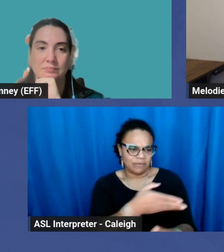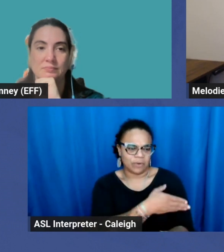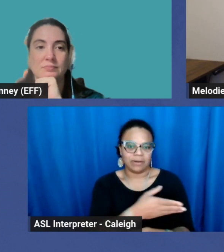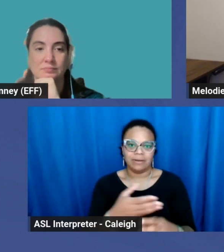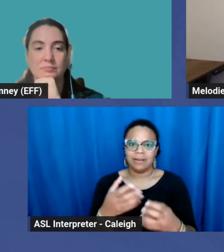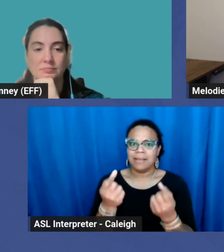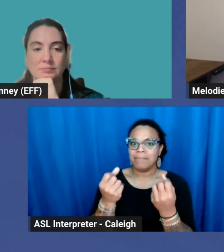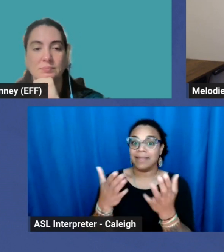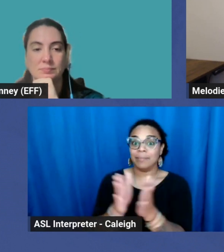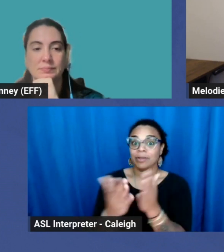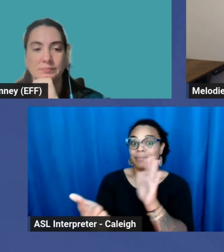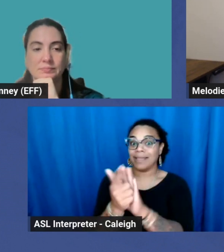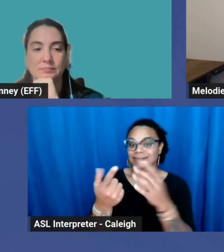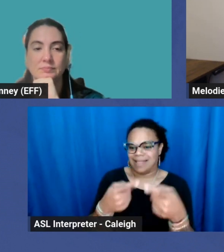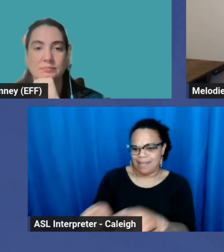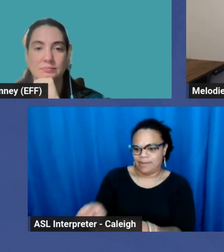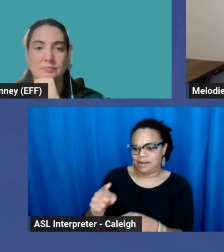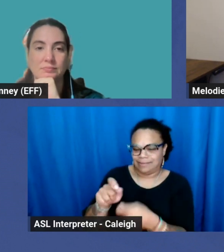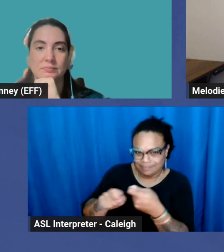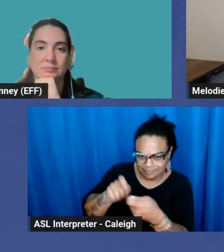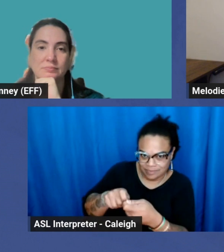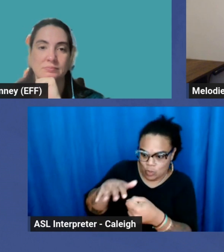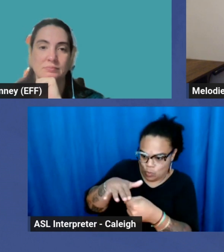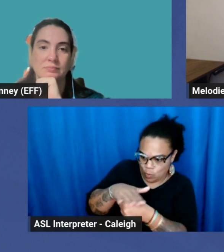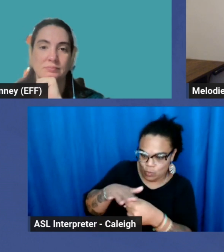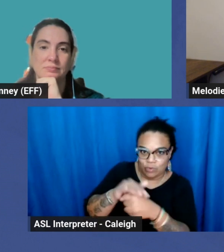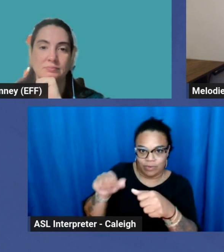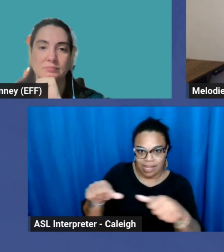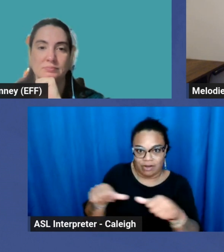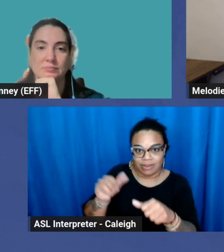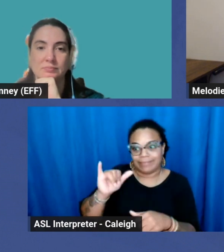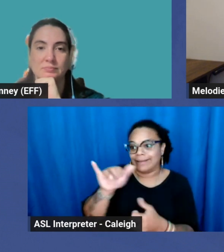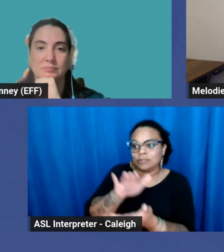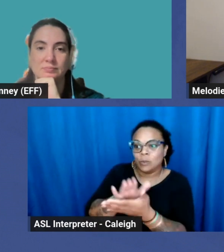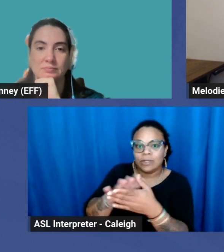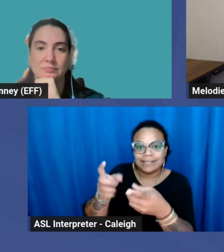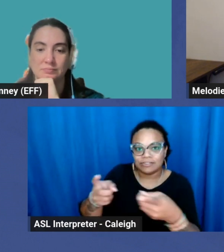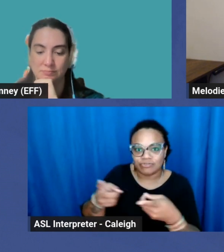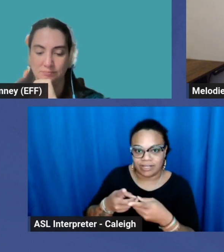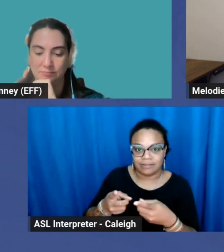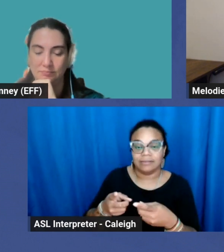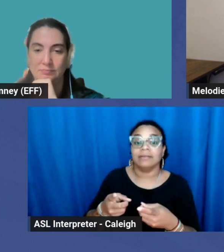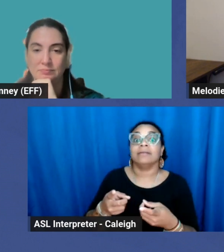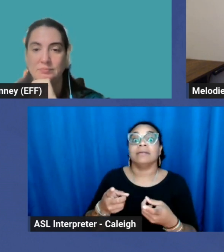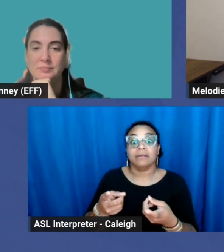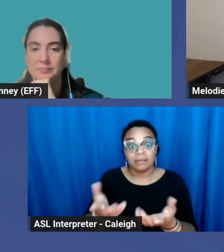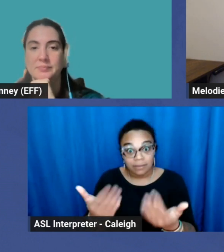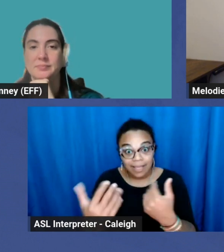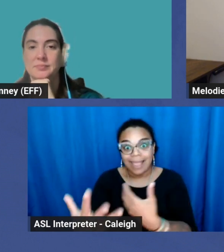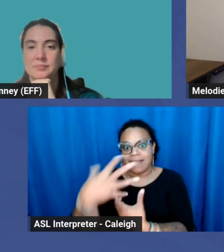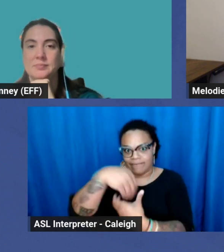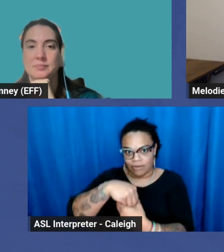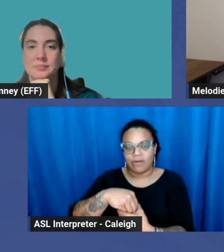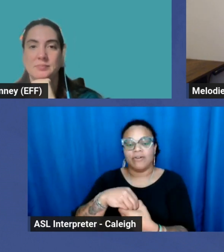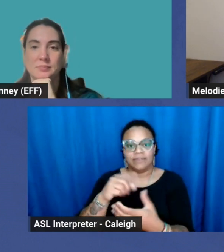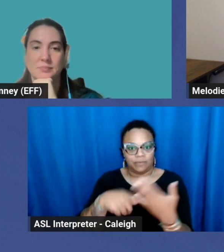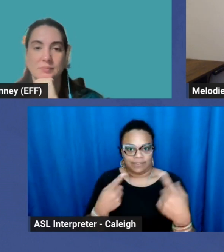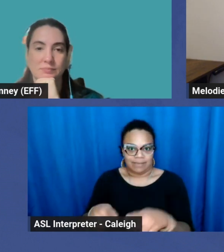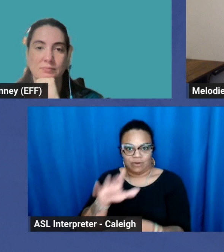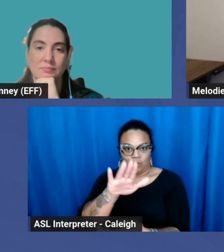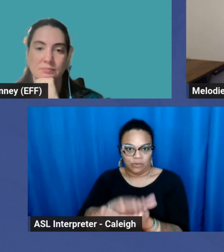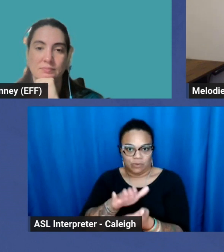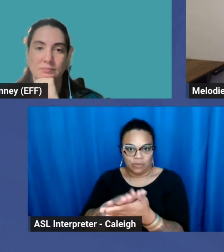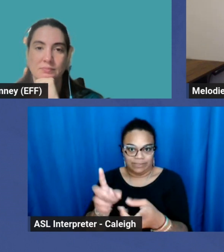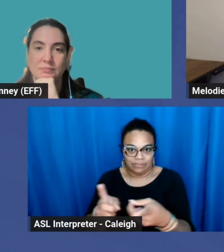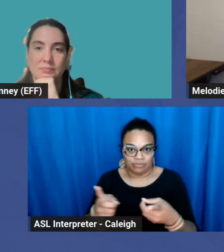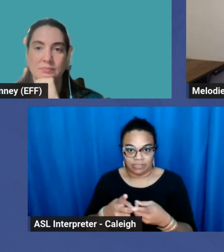level, like in particular school districts. Get involved in what's happening in your school district.